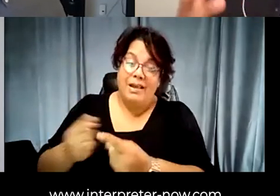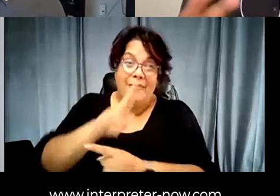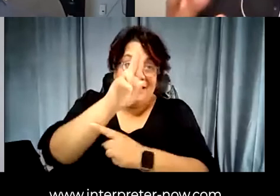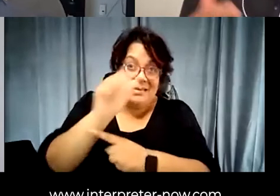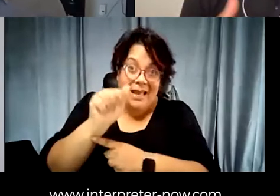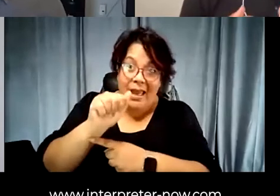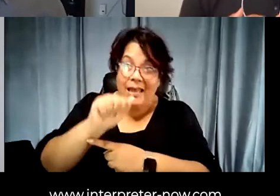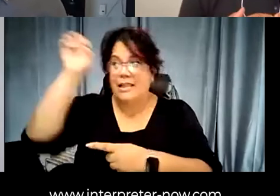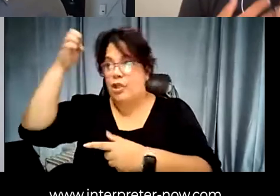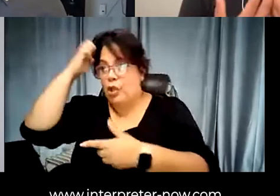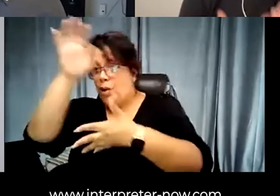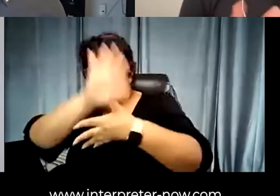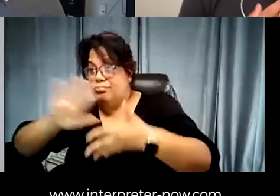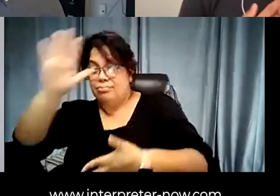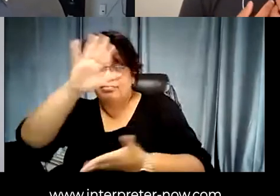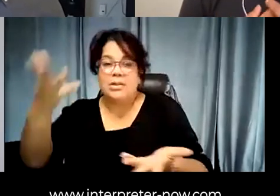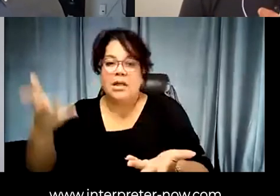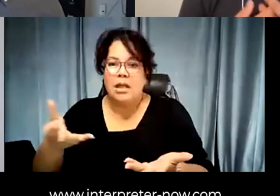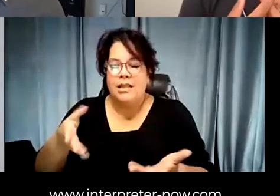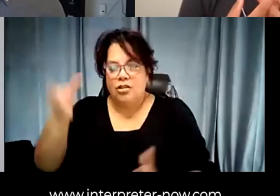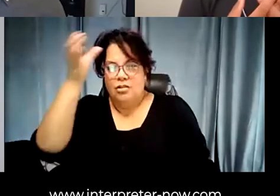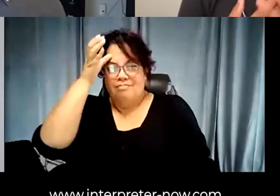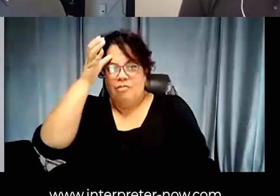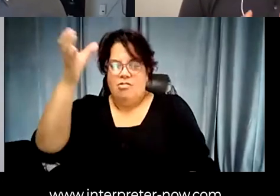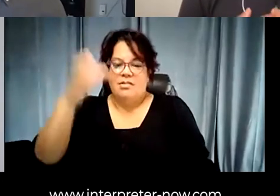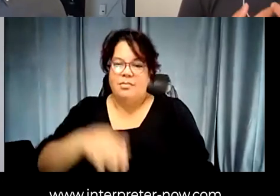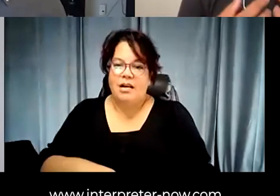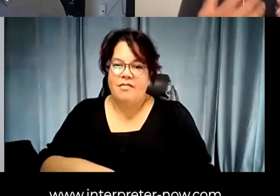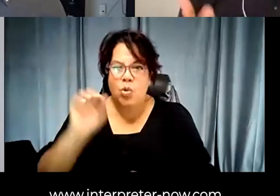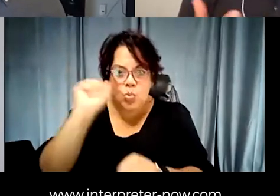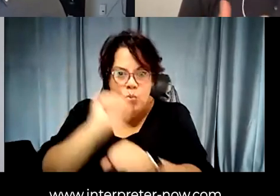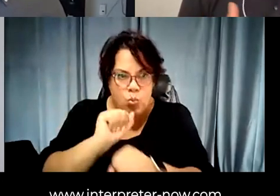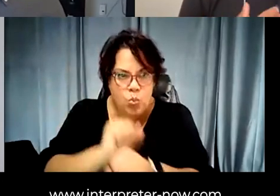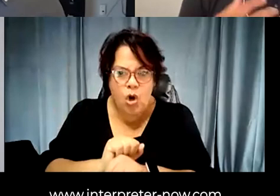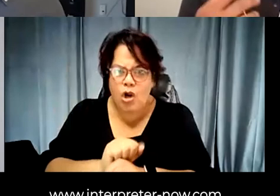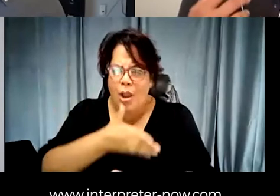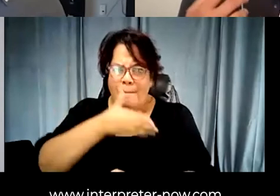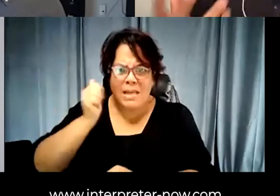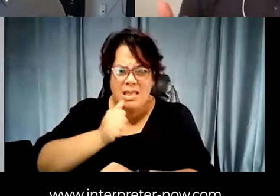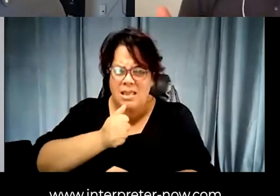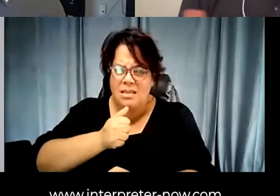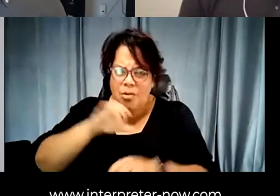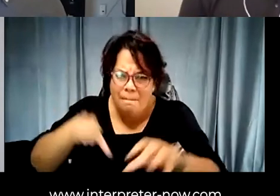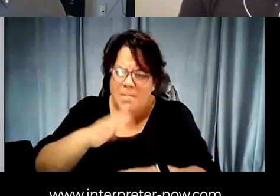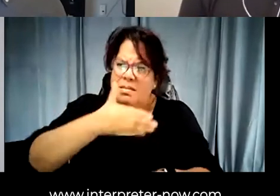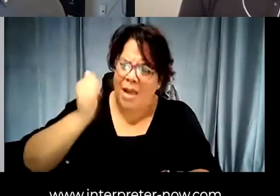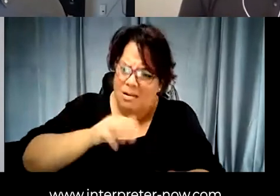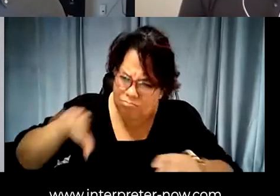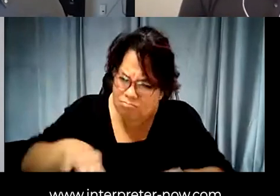other places, like this whole concept of work, be the best, whatever that